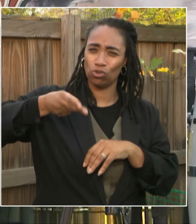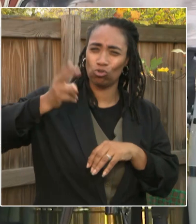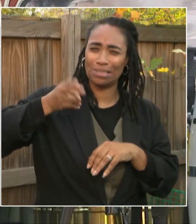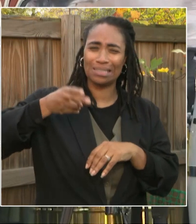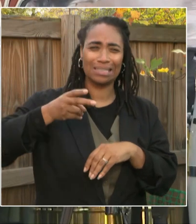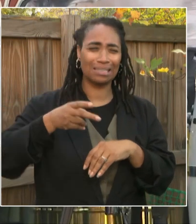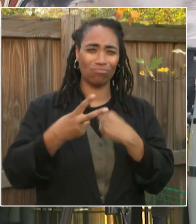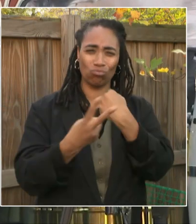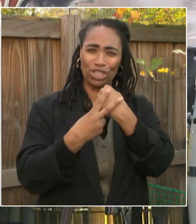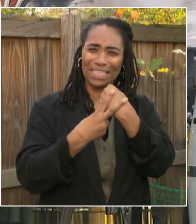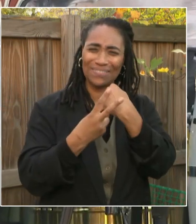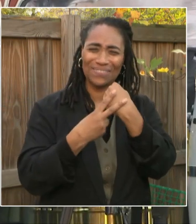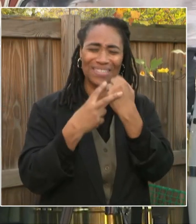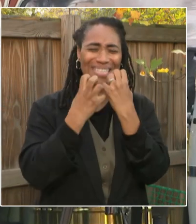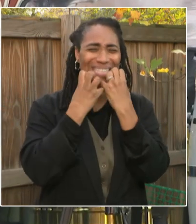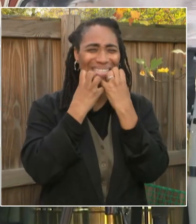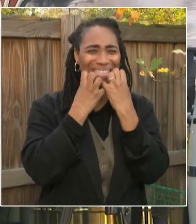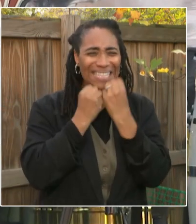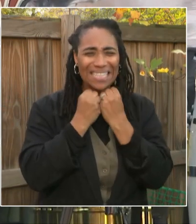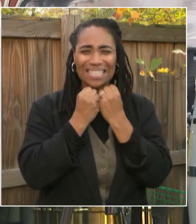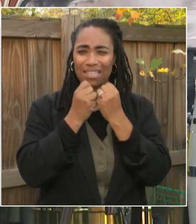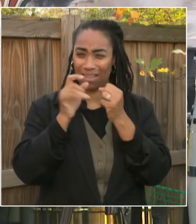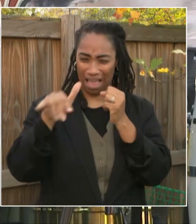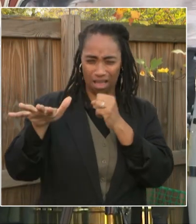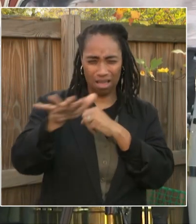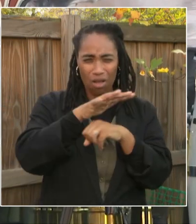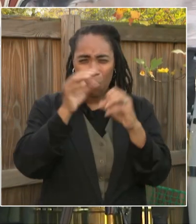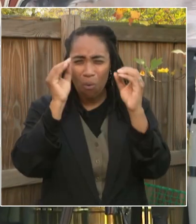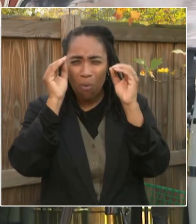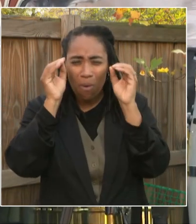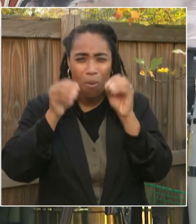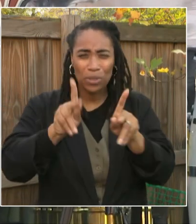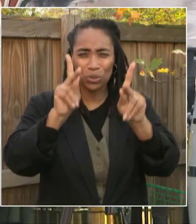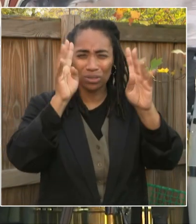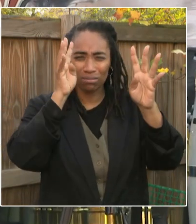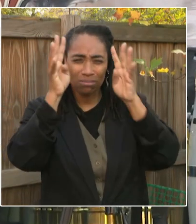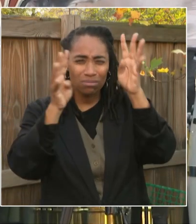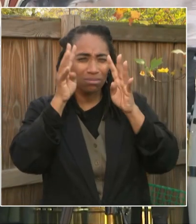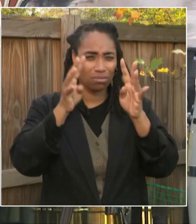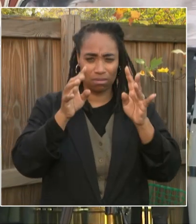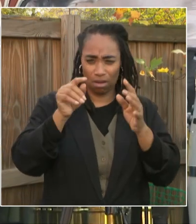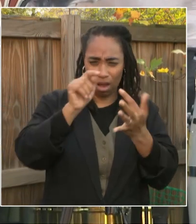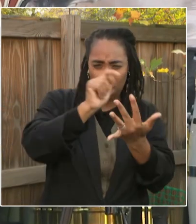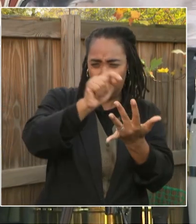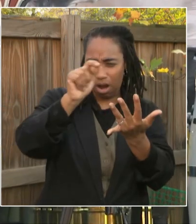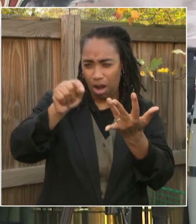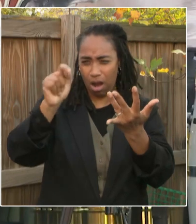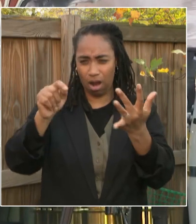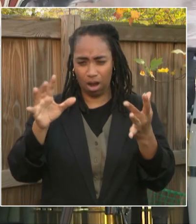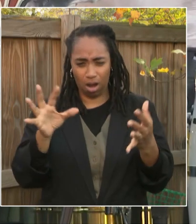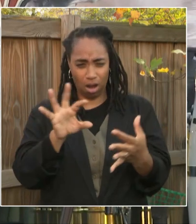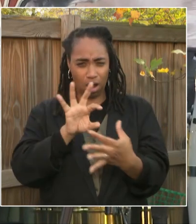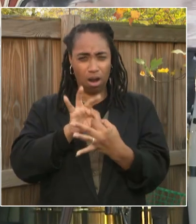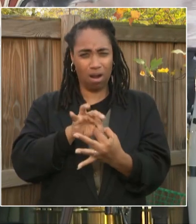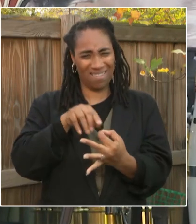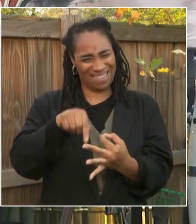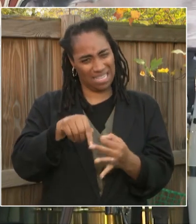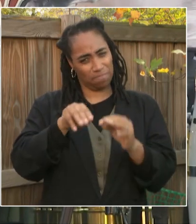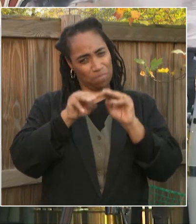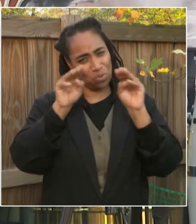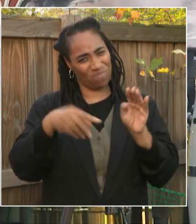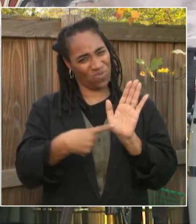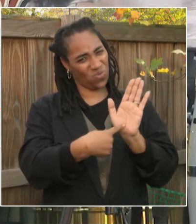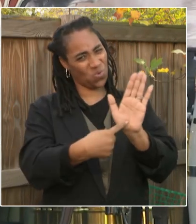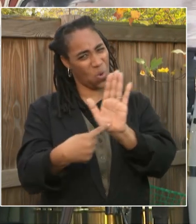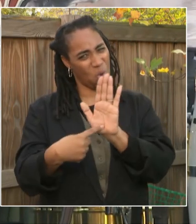and belonging. Today, this museum stands as a testament to what we can achieve when we come together